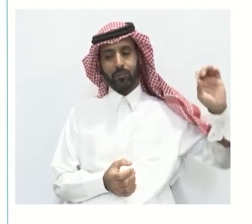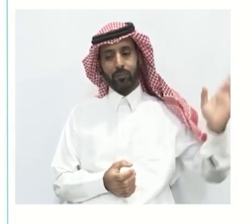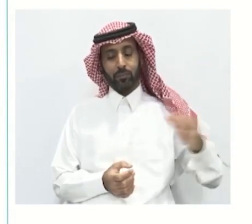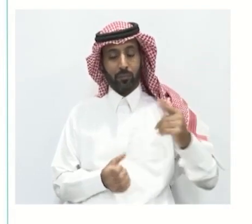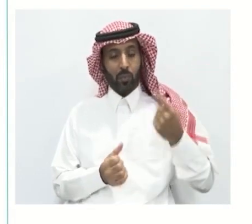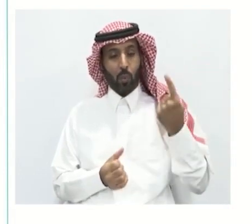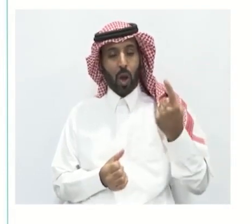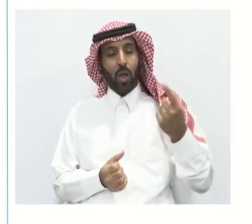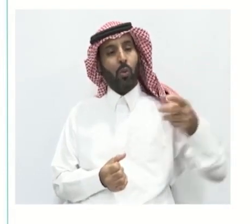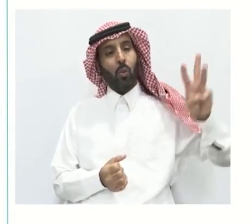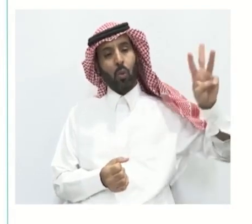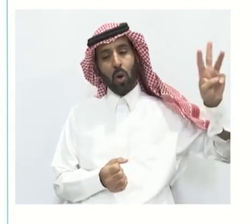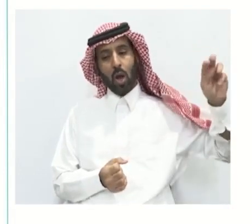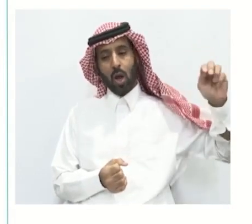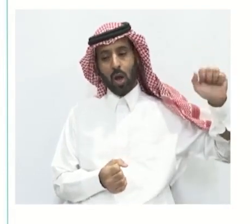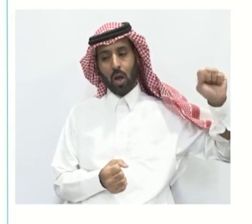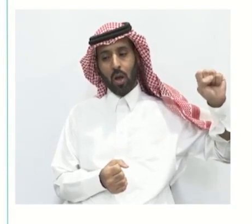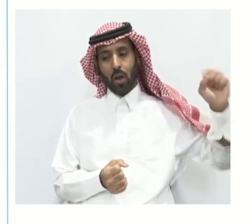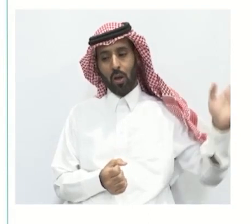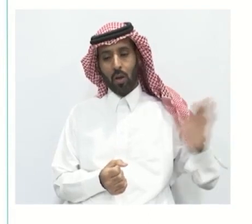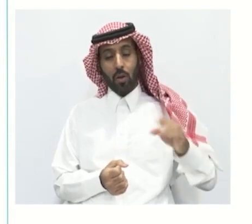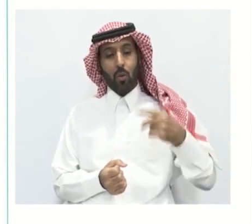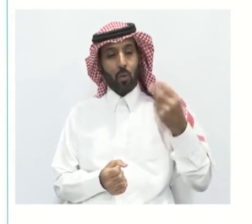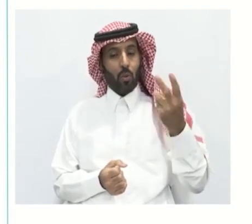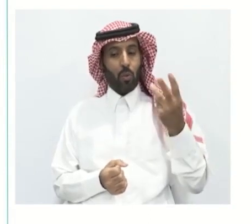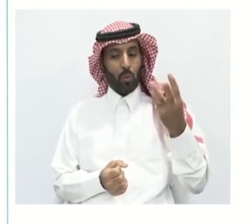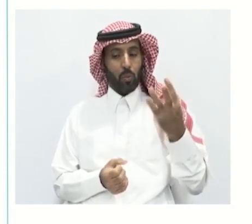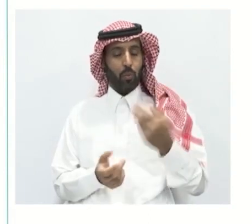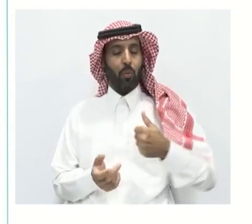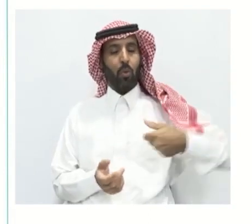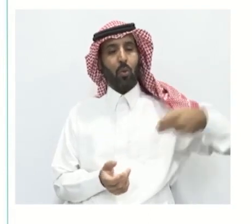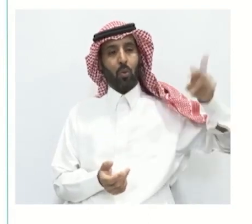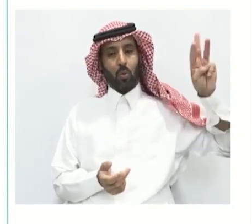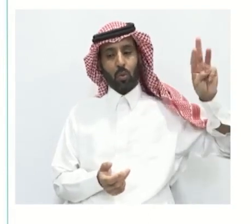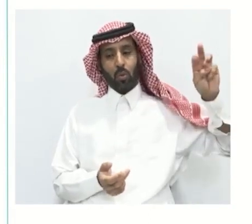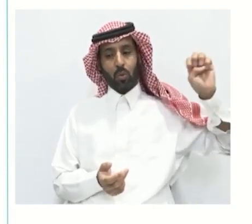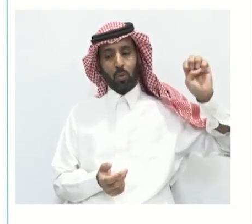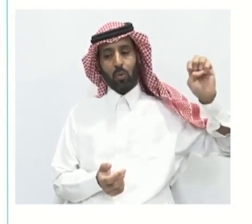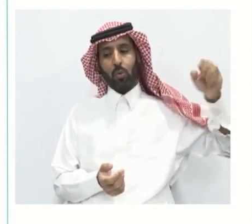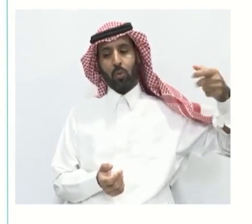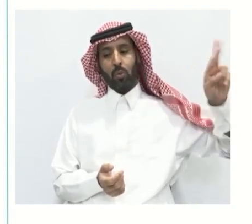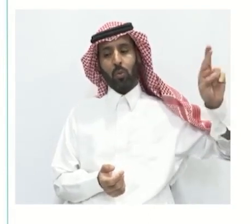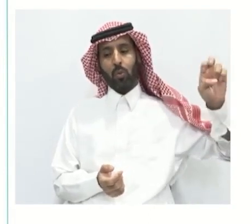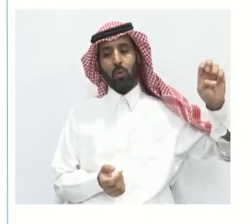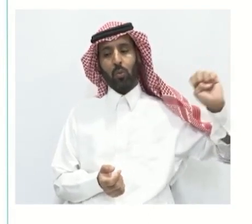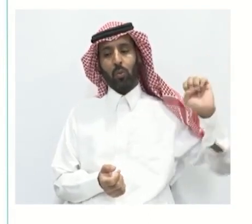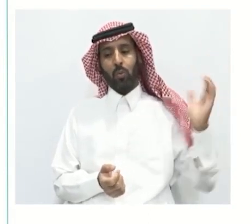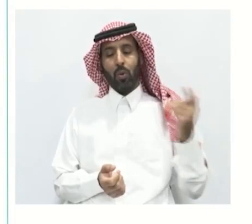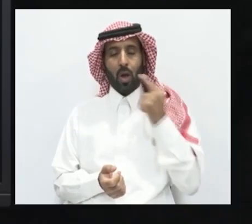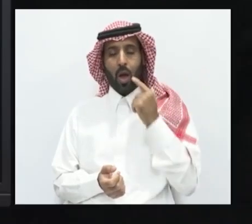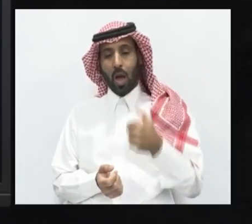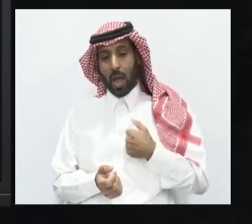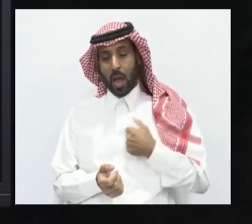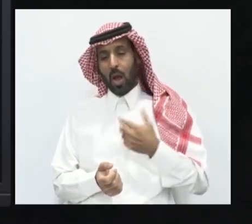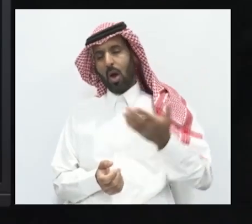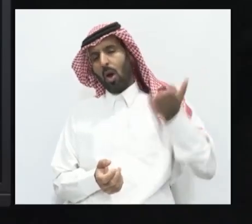to talk about a past situation rather than an action. For example, when you said, I was sleepy,